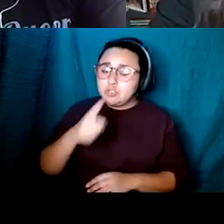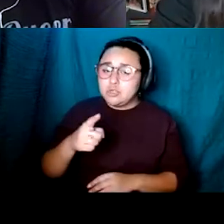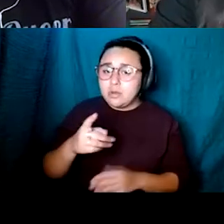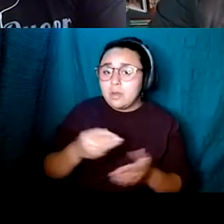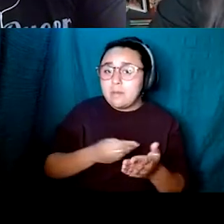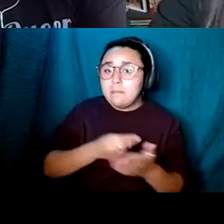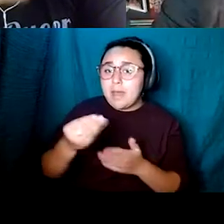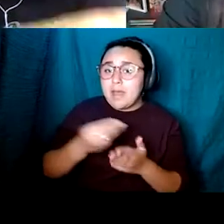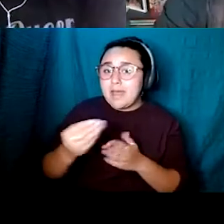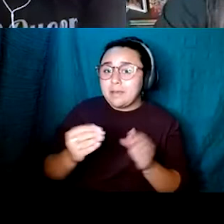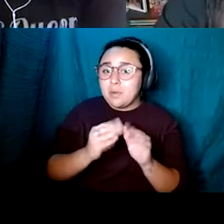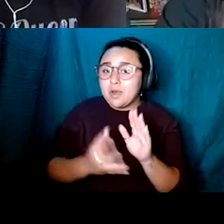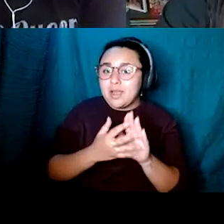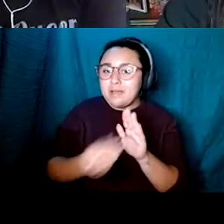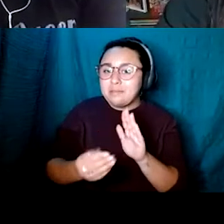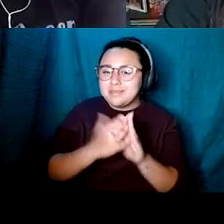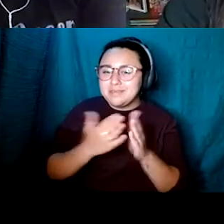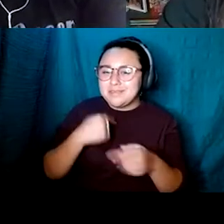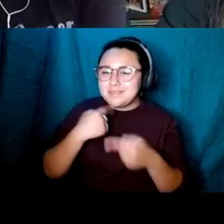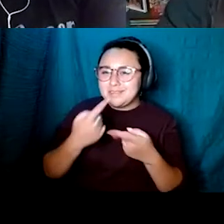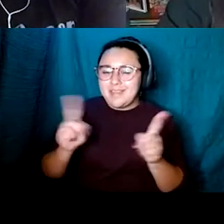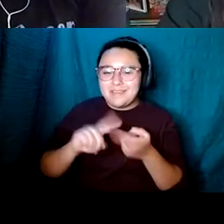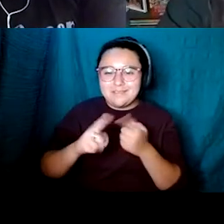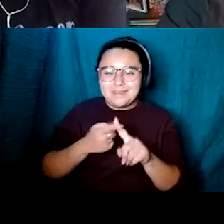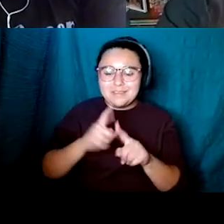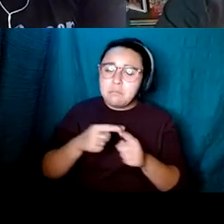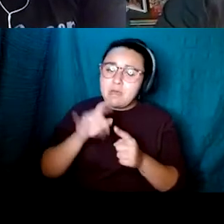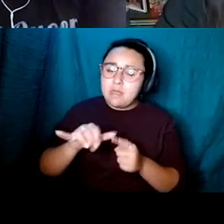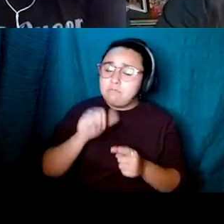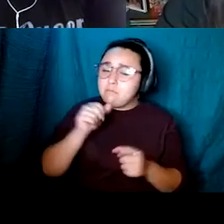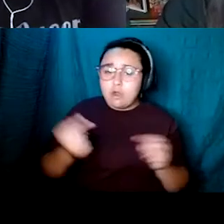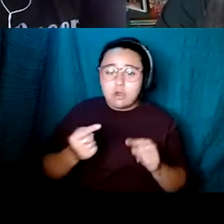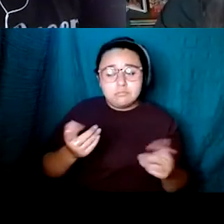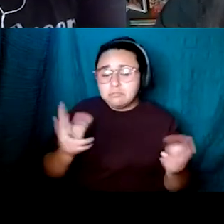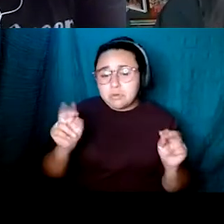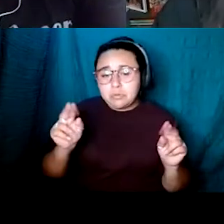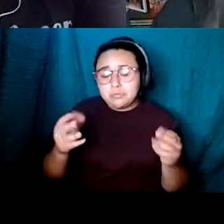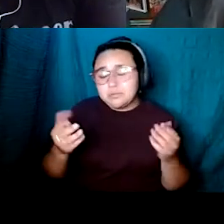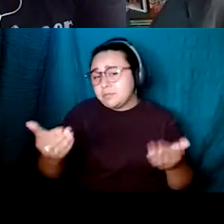more copies and telling your friends about it will not hurt.